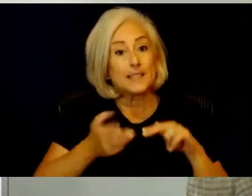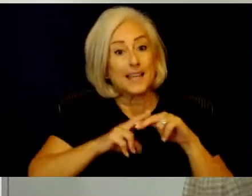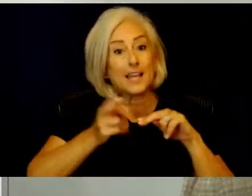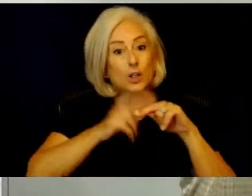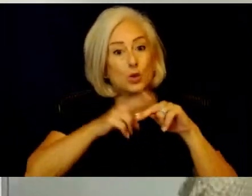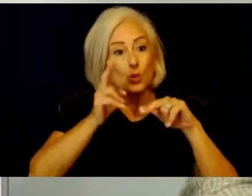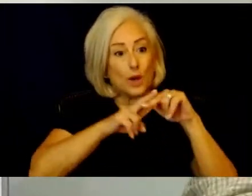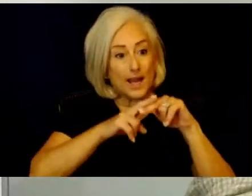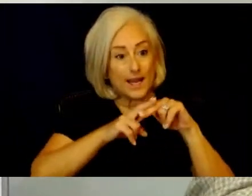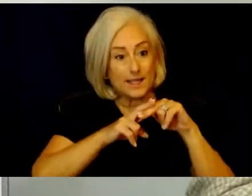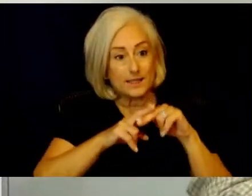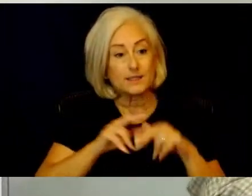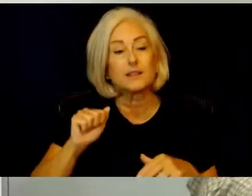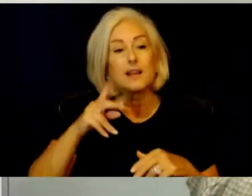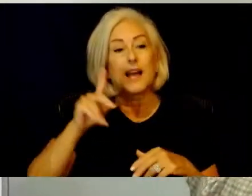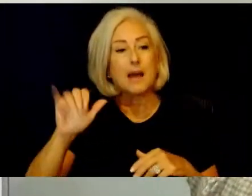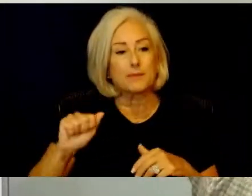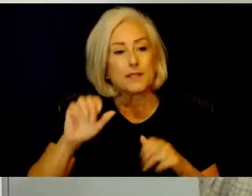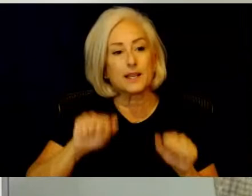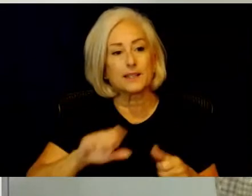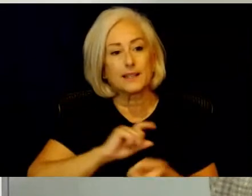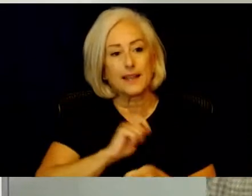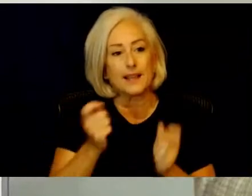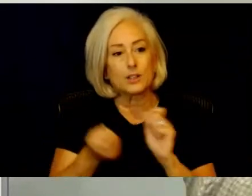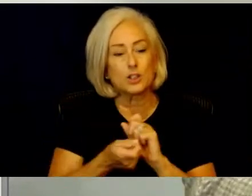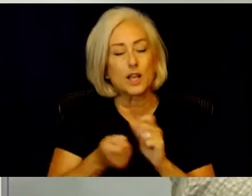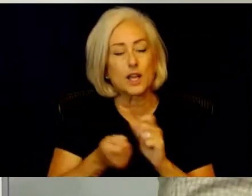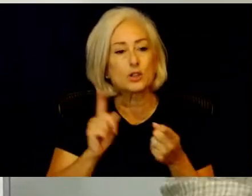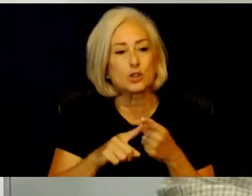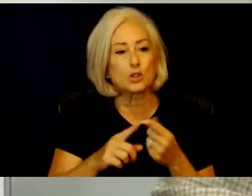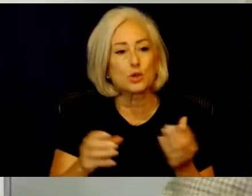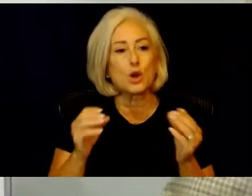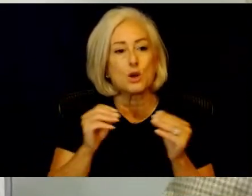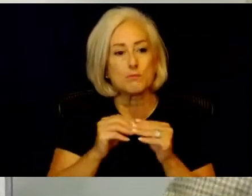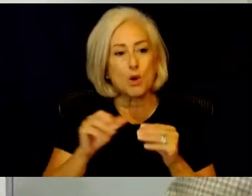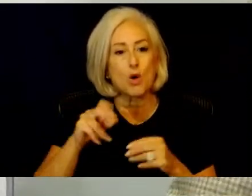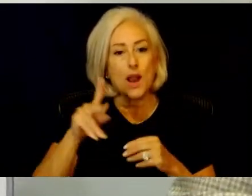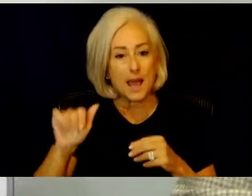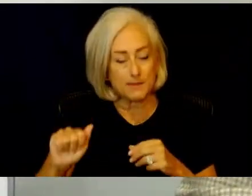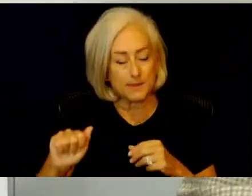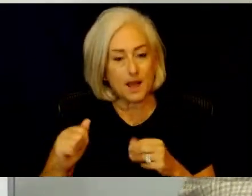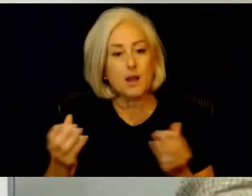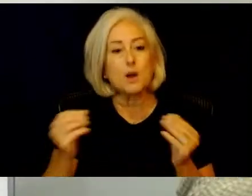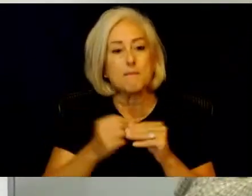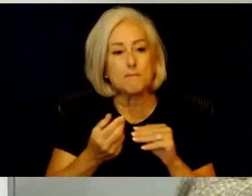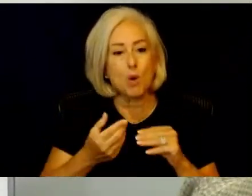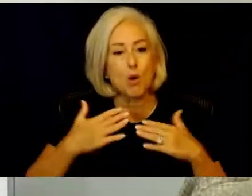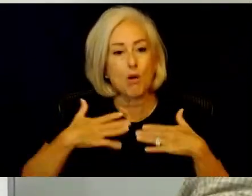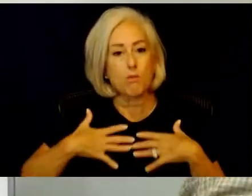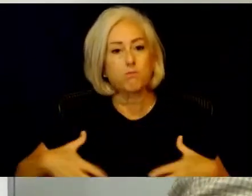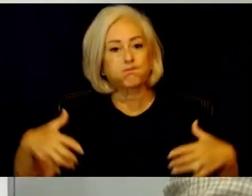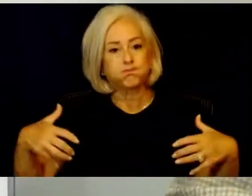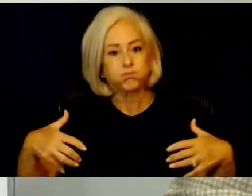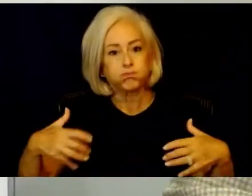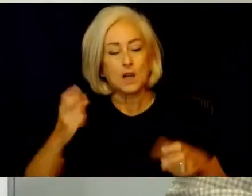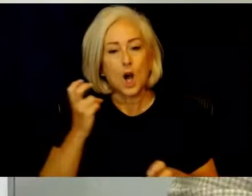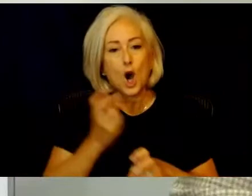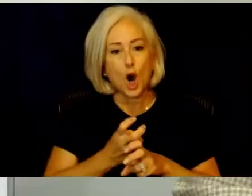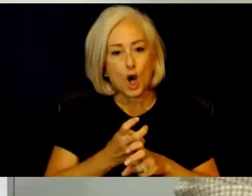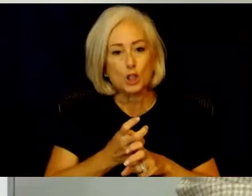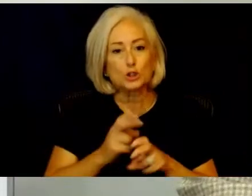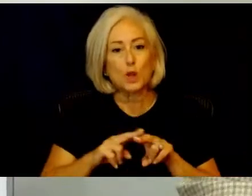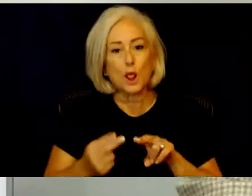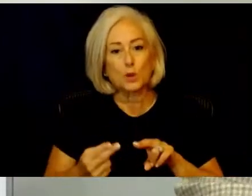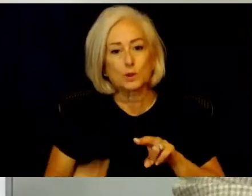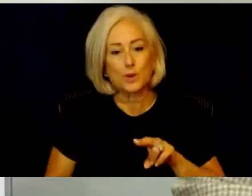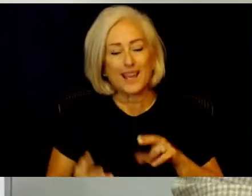apnea with hormonal changes can lead to more weight gain, more apnea, more weight gain. It's harder to lose weight because your body is acting against you, plus you don't have energy to